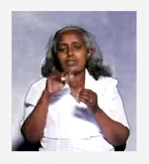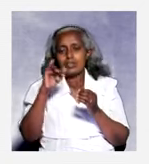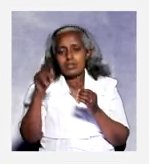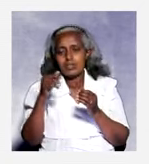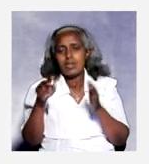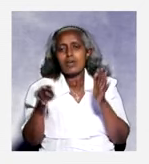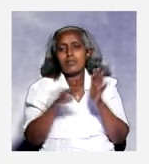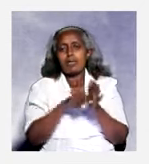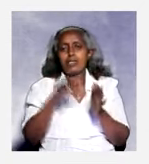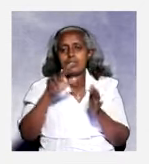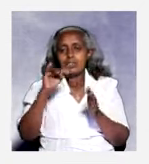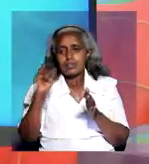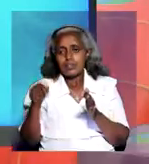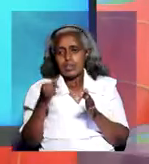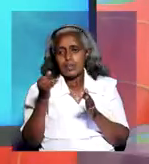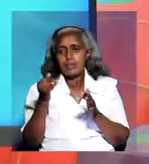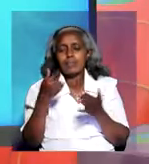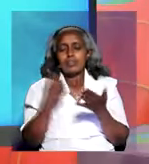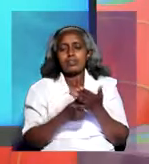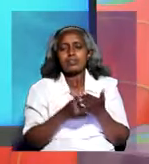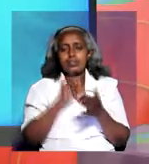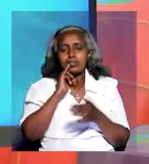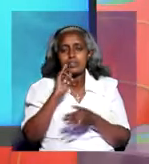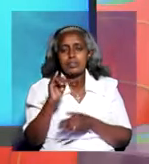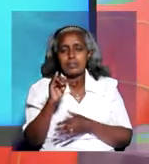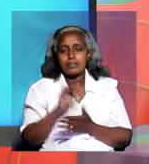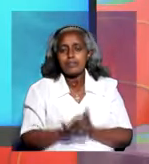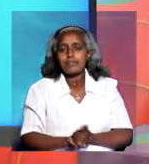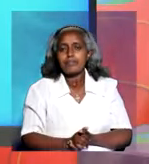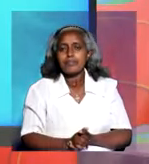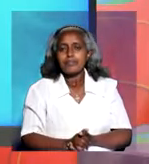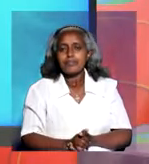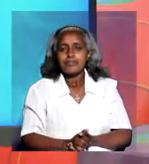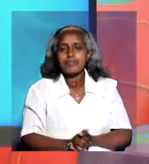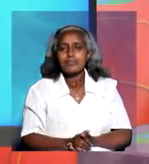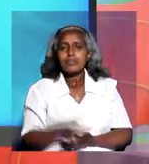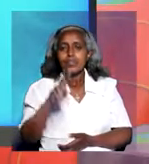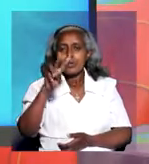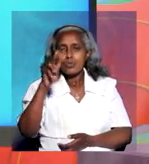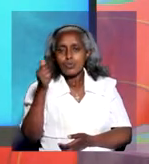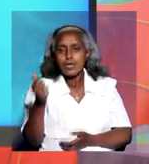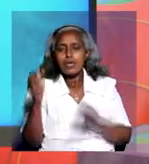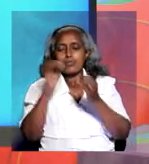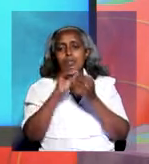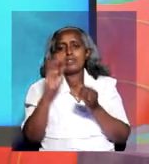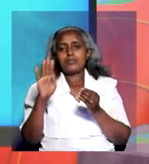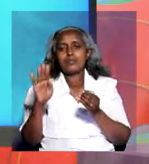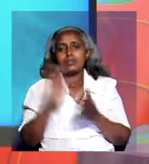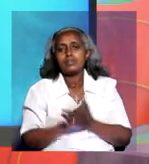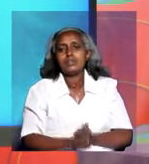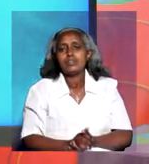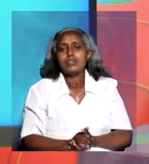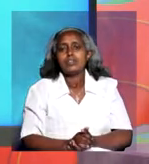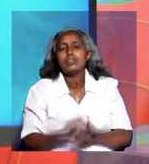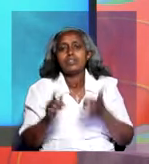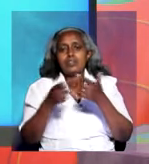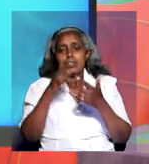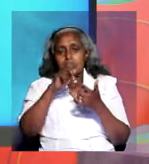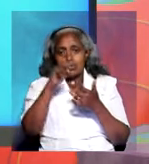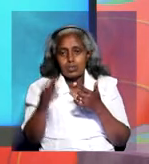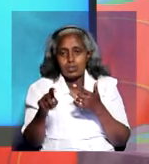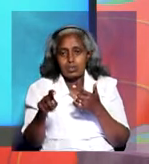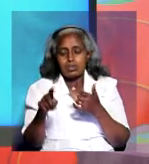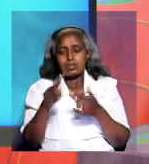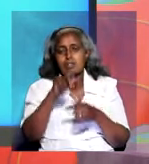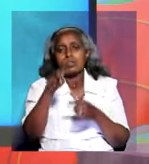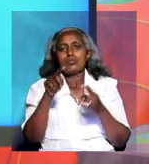you minus 3j. So, this is 2a plus b. Second question,